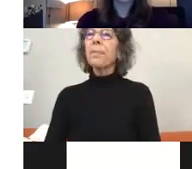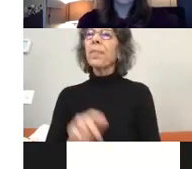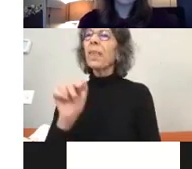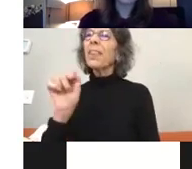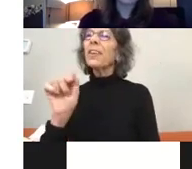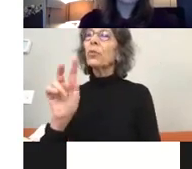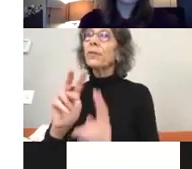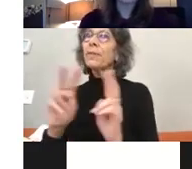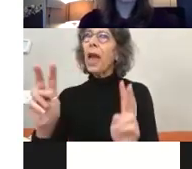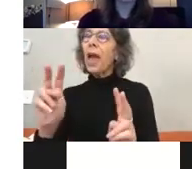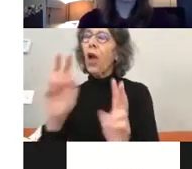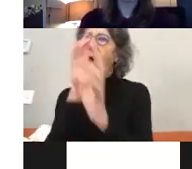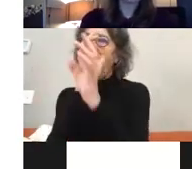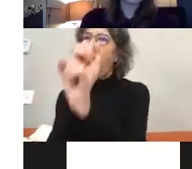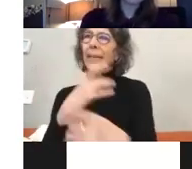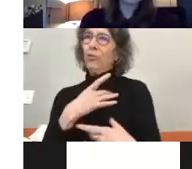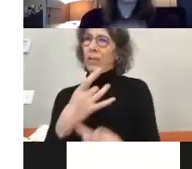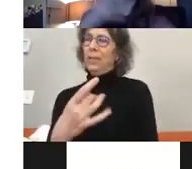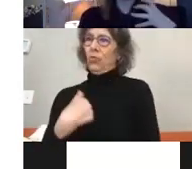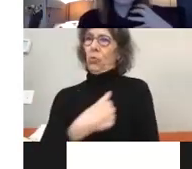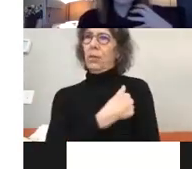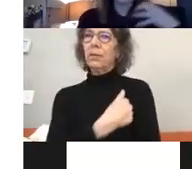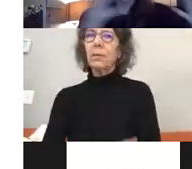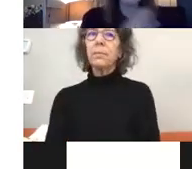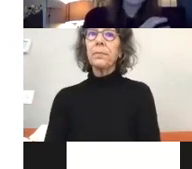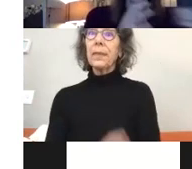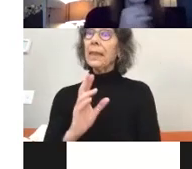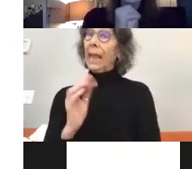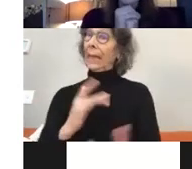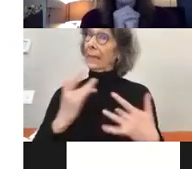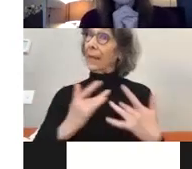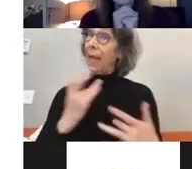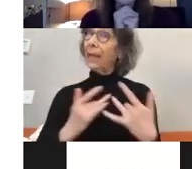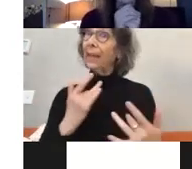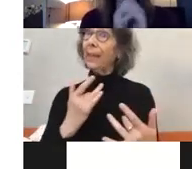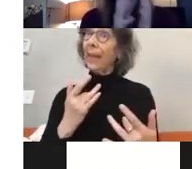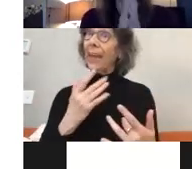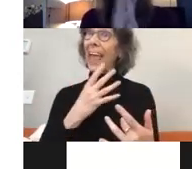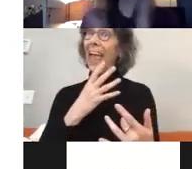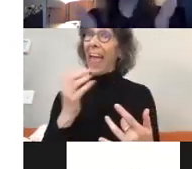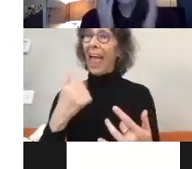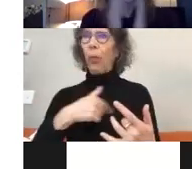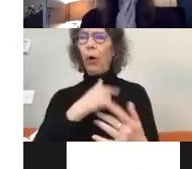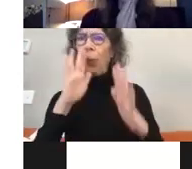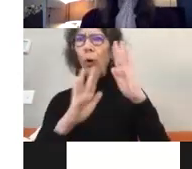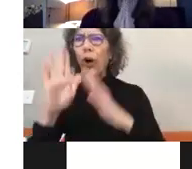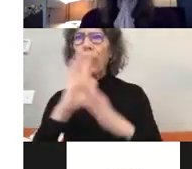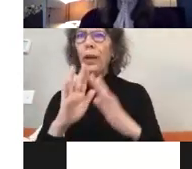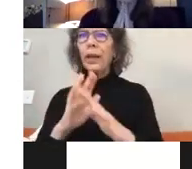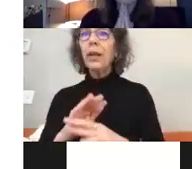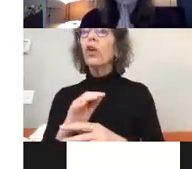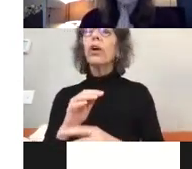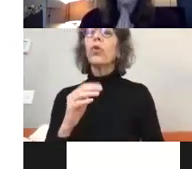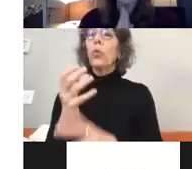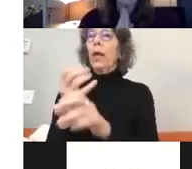actually to us, and it's exciting at the same time. We're really worried because we got this request from, as